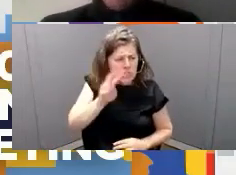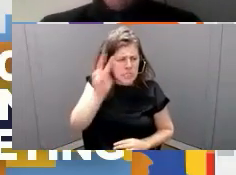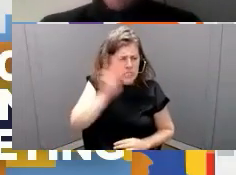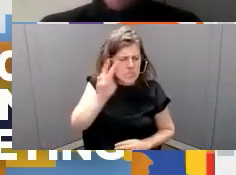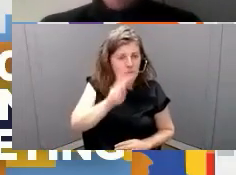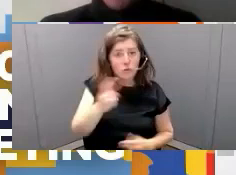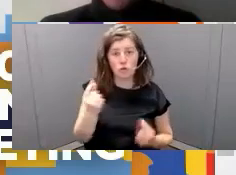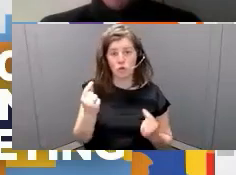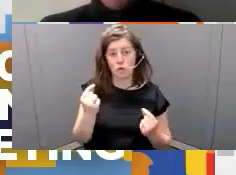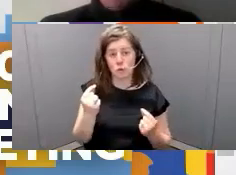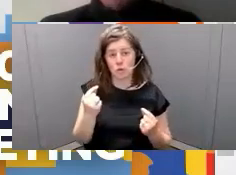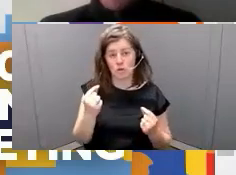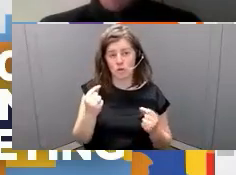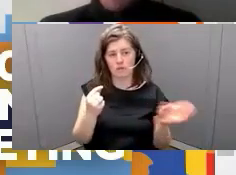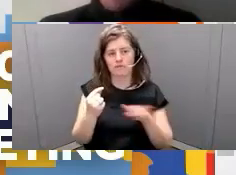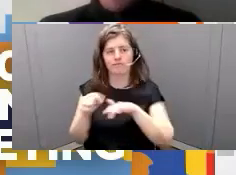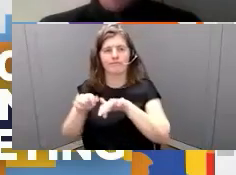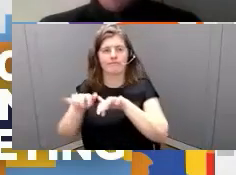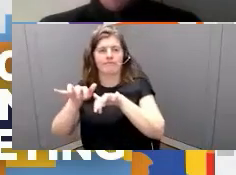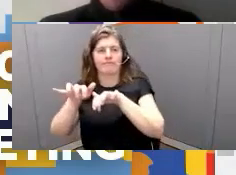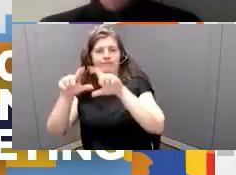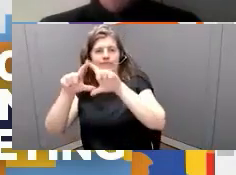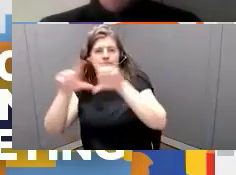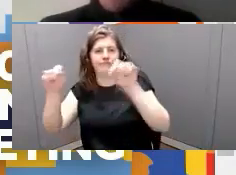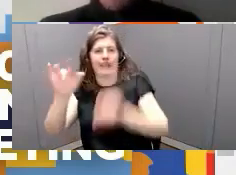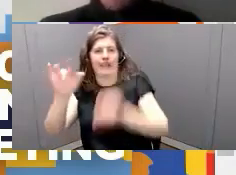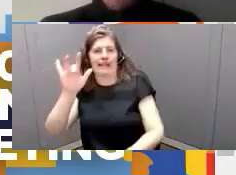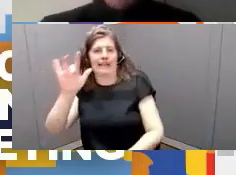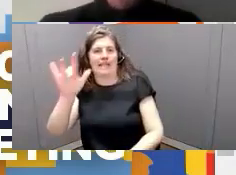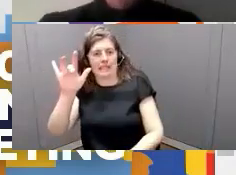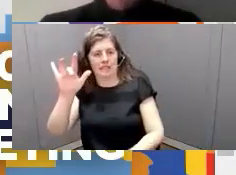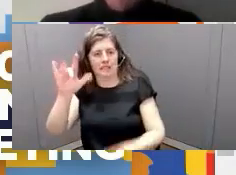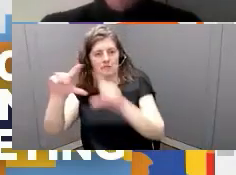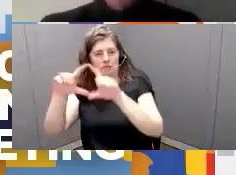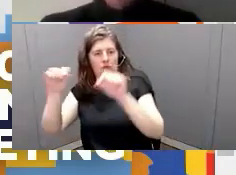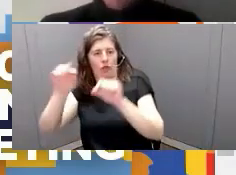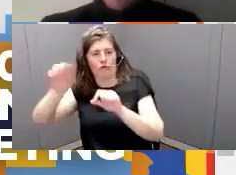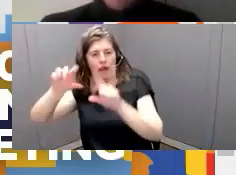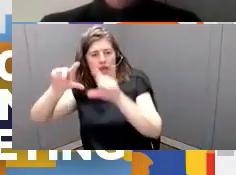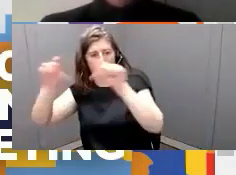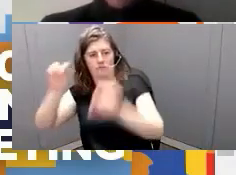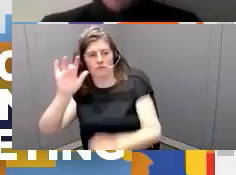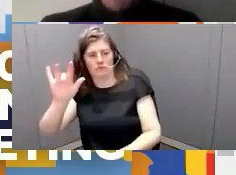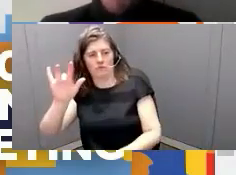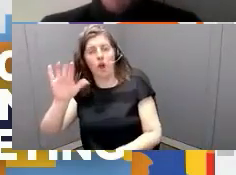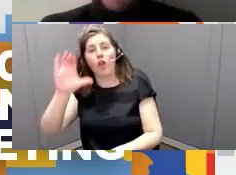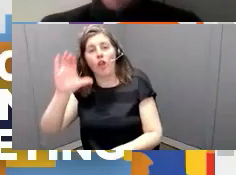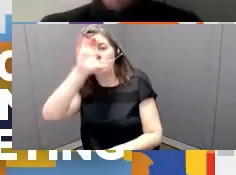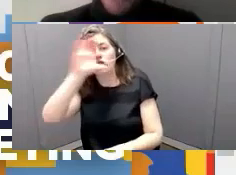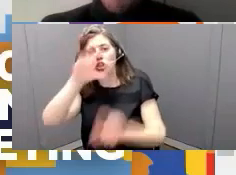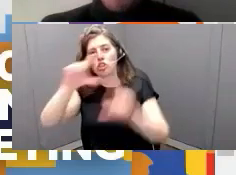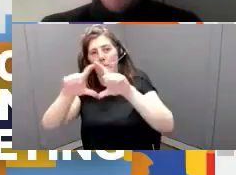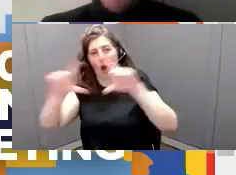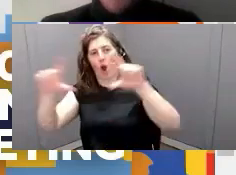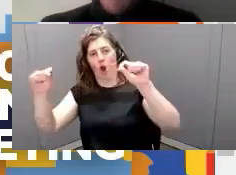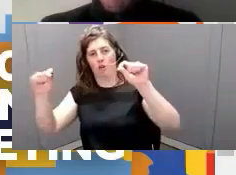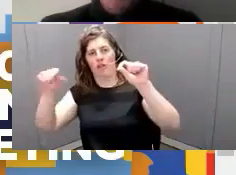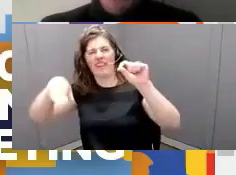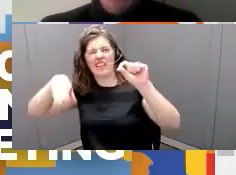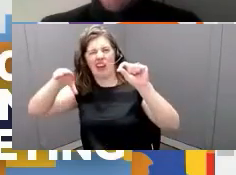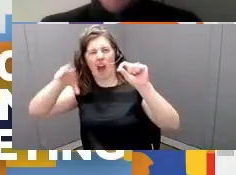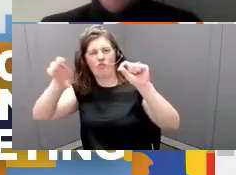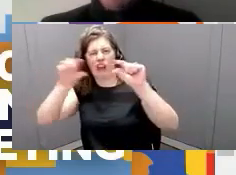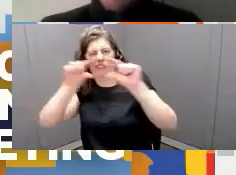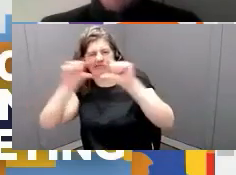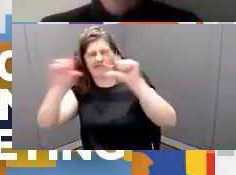bet is to simply click your cursor into the search bar up here in the top